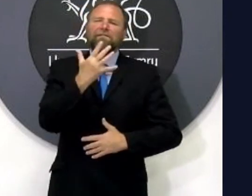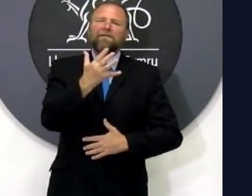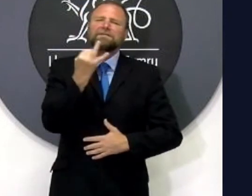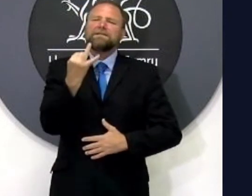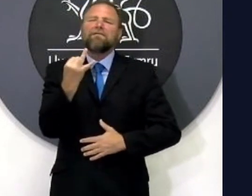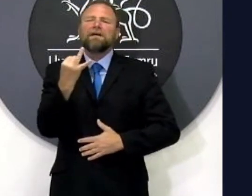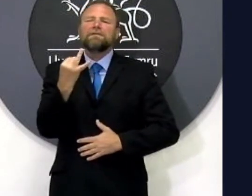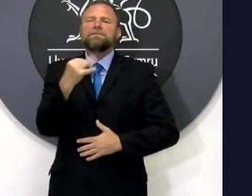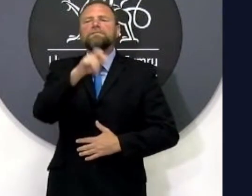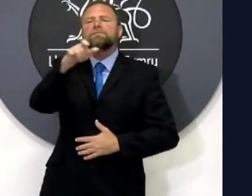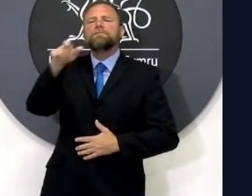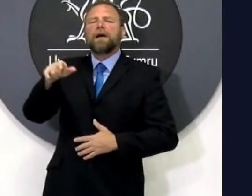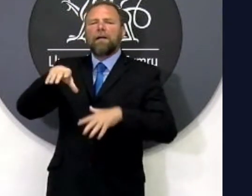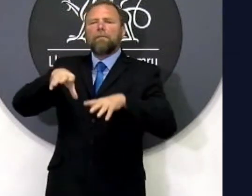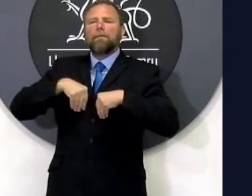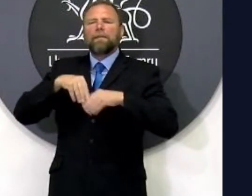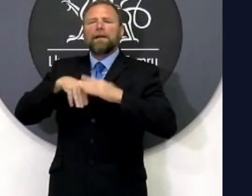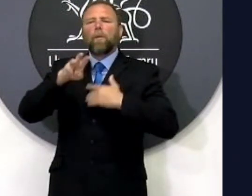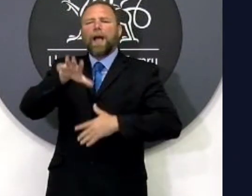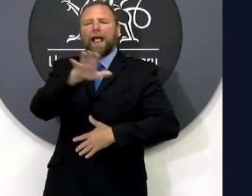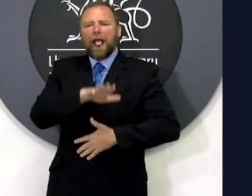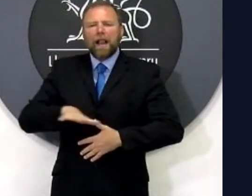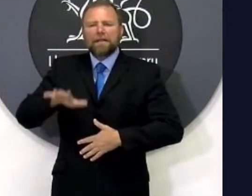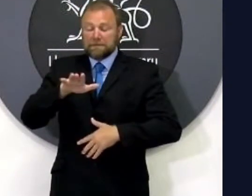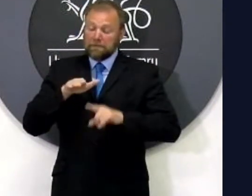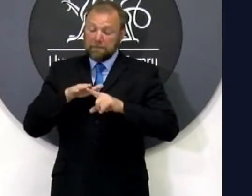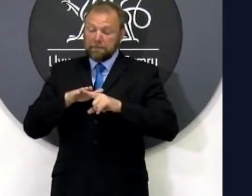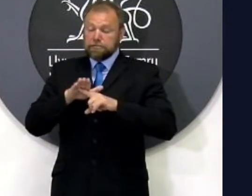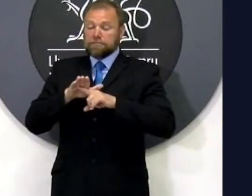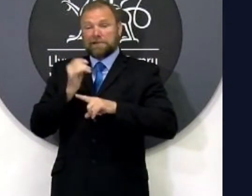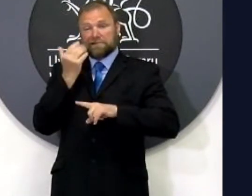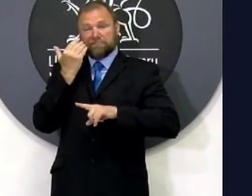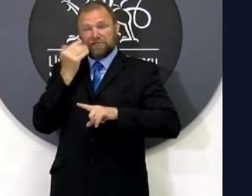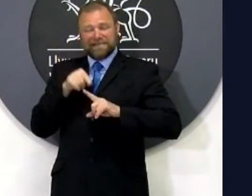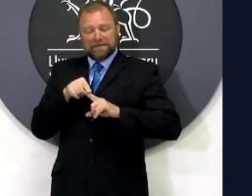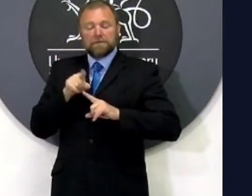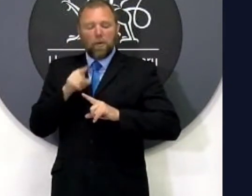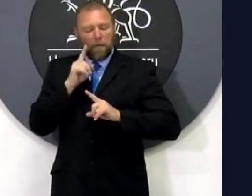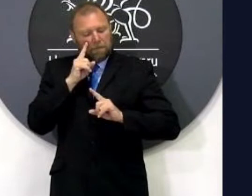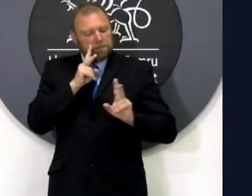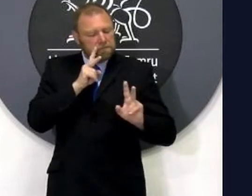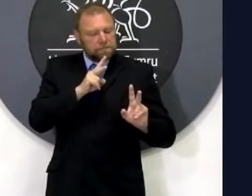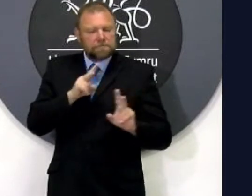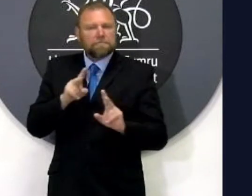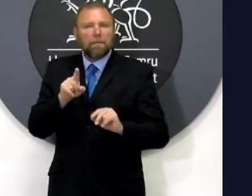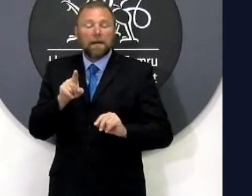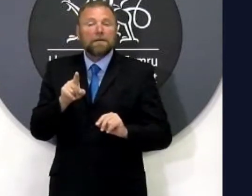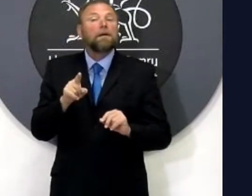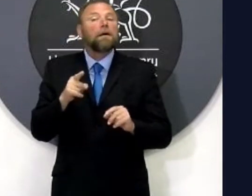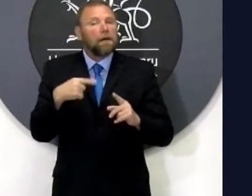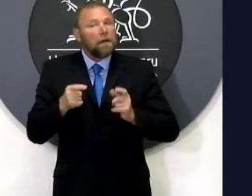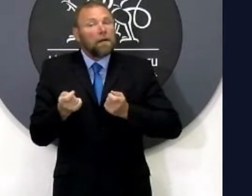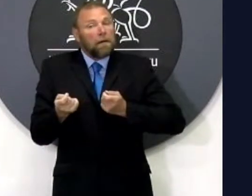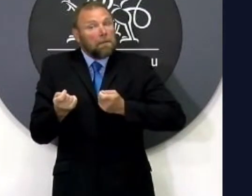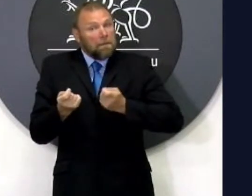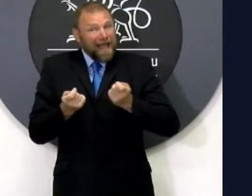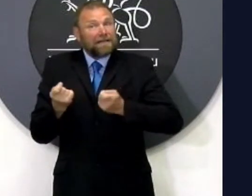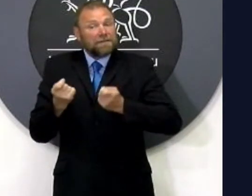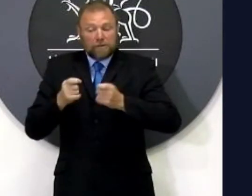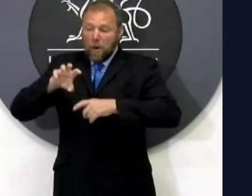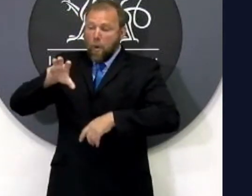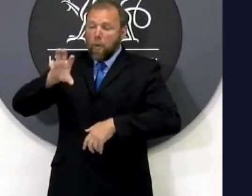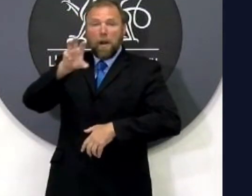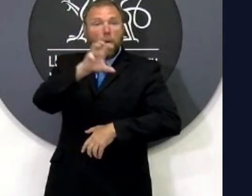up over the last few days. So it's something that we need to watch very carefully. And our response has been really managed through our local public health teams and the